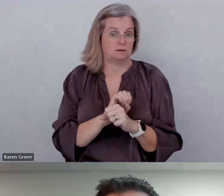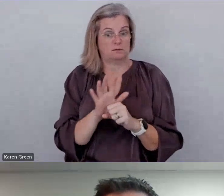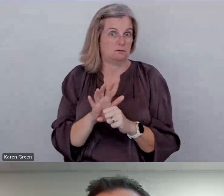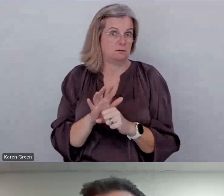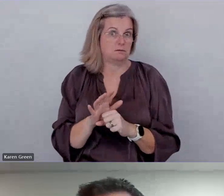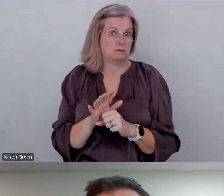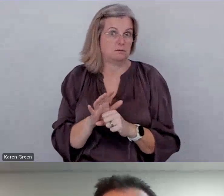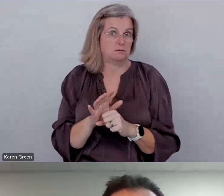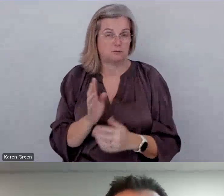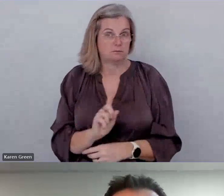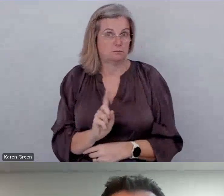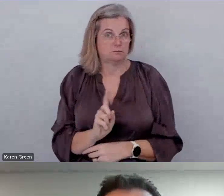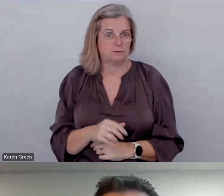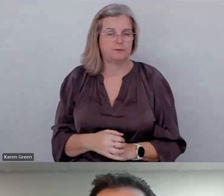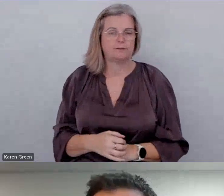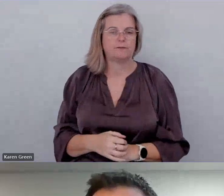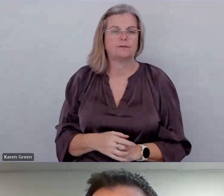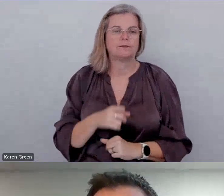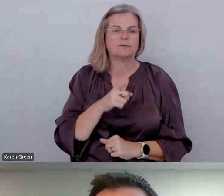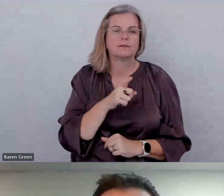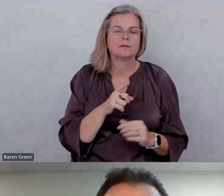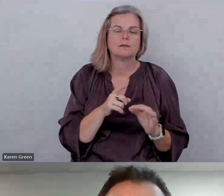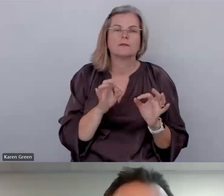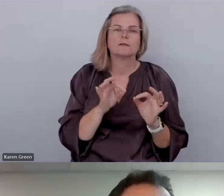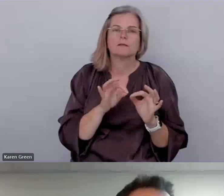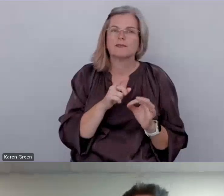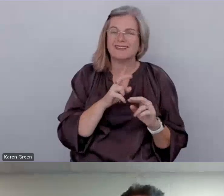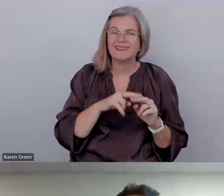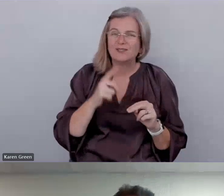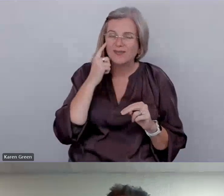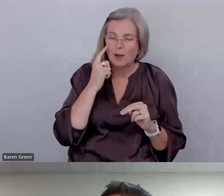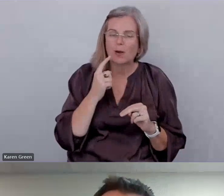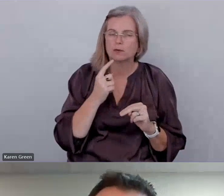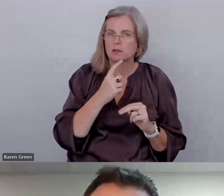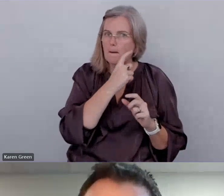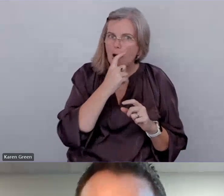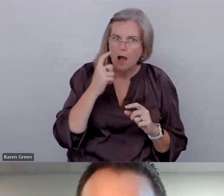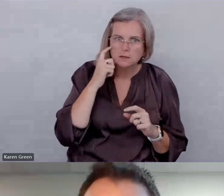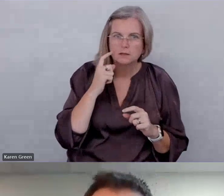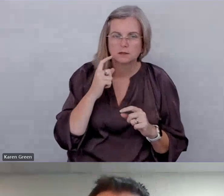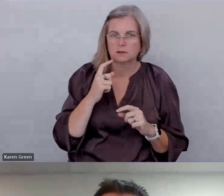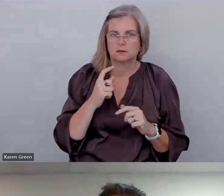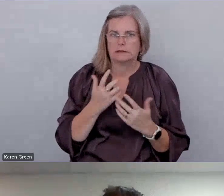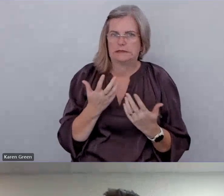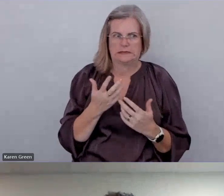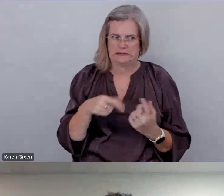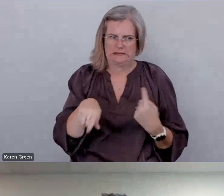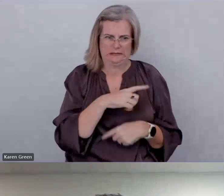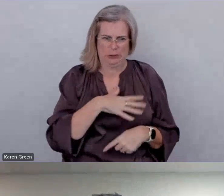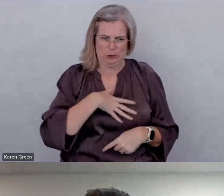the requirement. You know, you think about the Swiss cheese model, but it reduces the requirement, because no one really wants our children to be wearing masks in